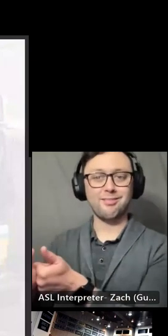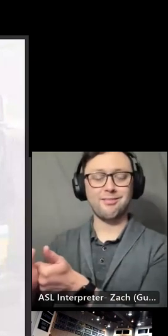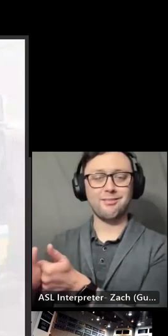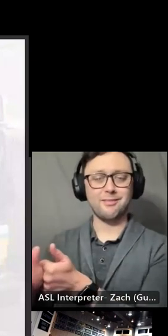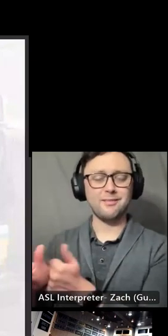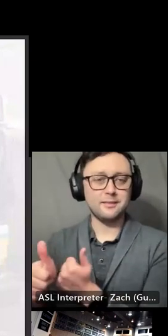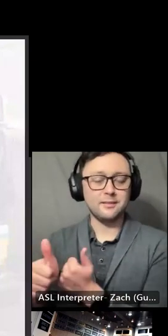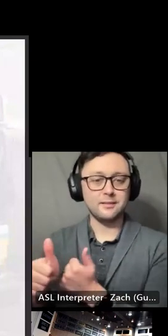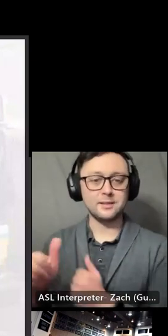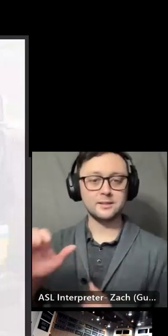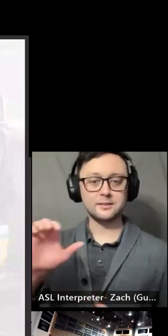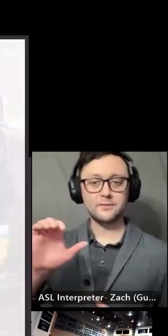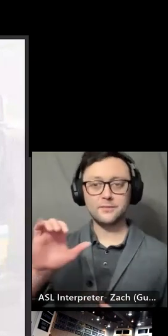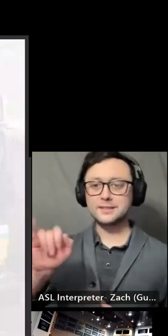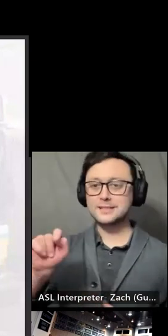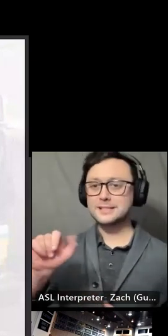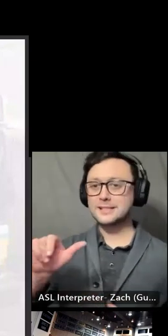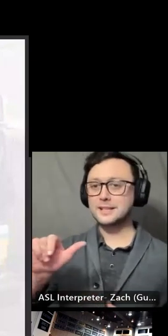and